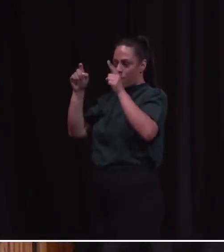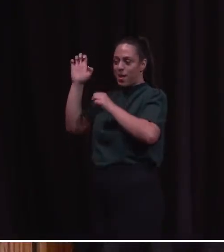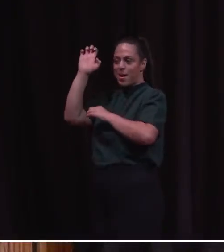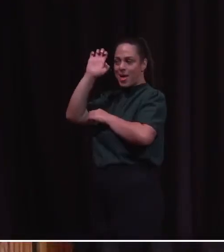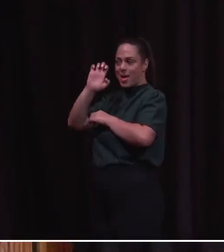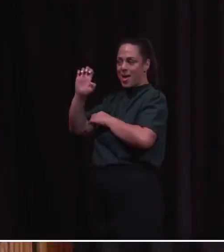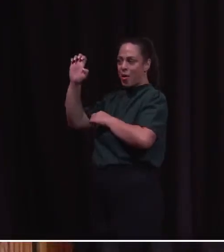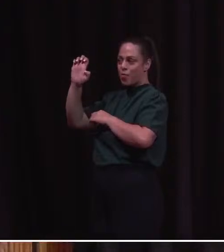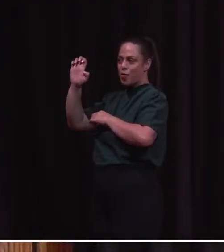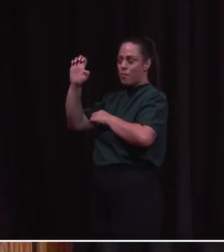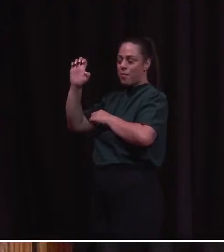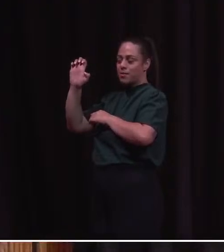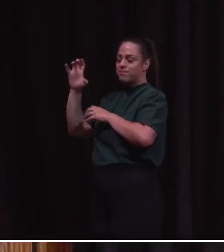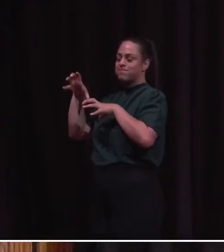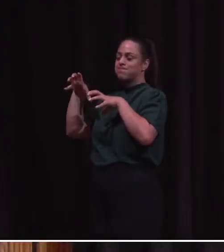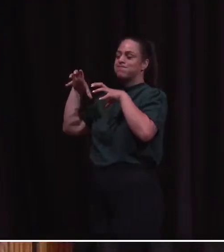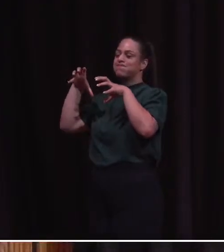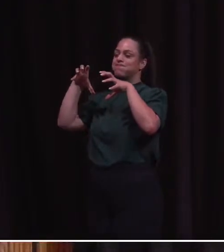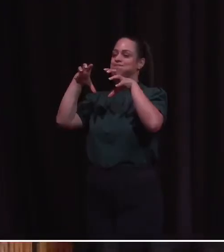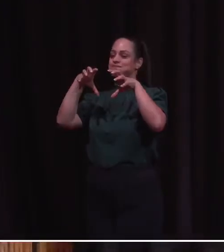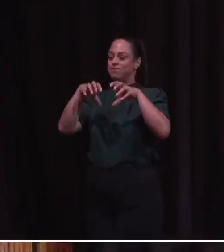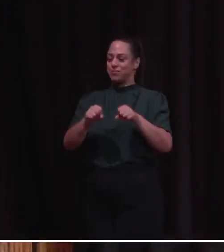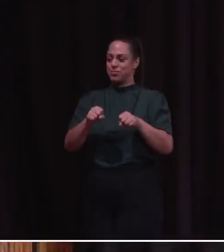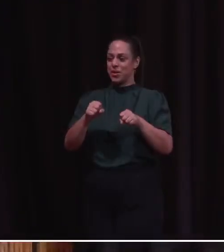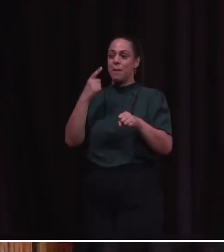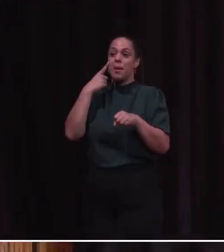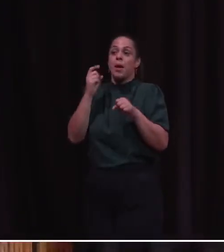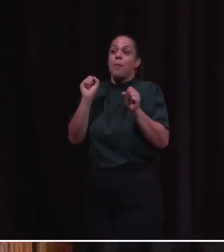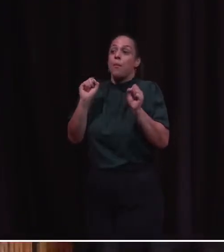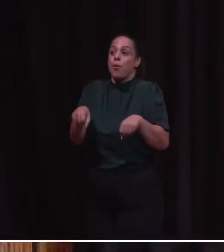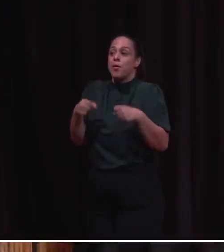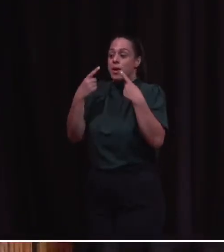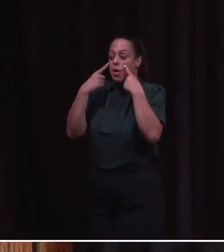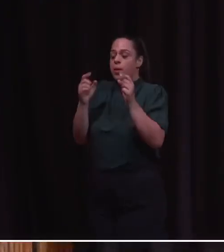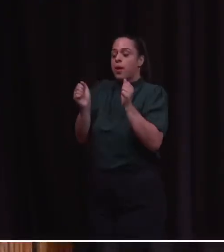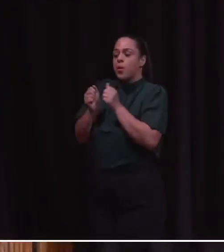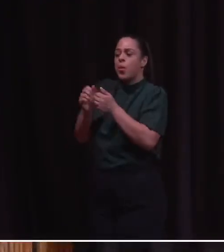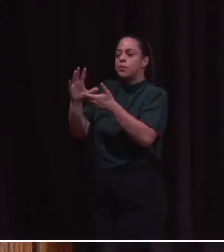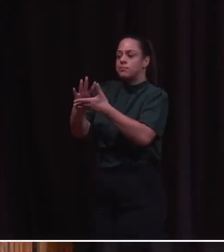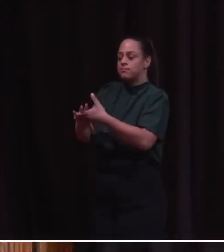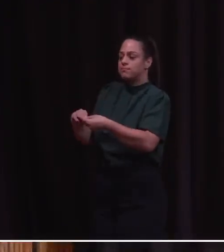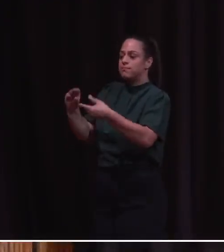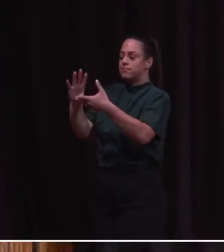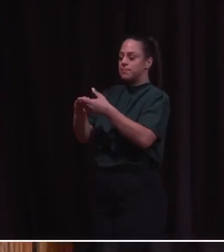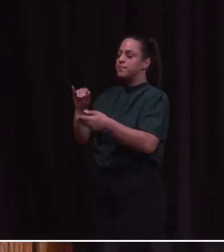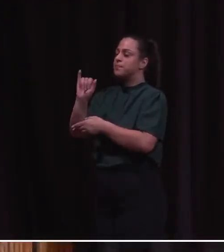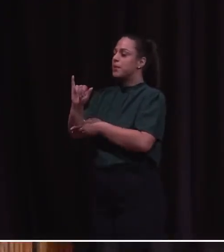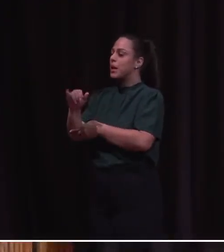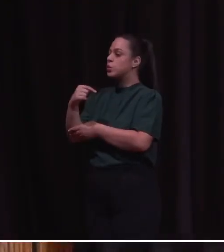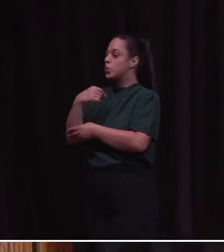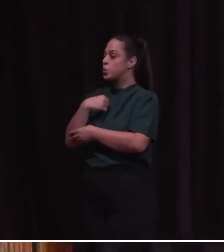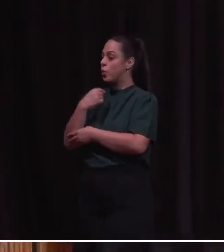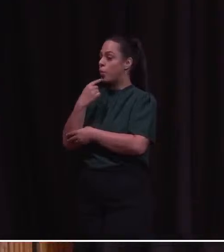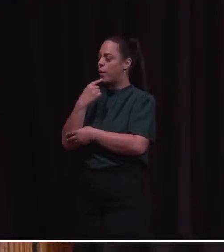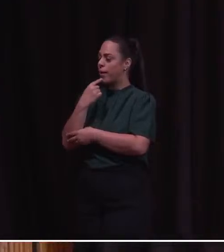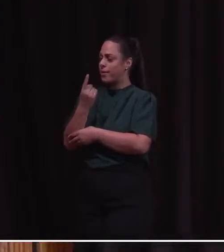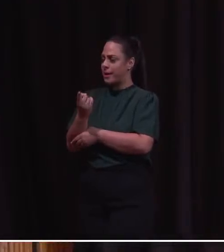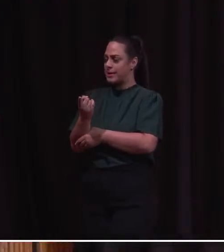to this rise of the West narrative is one that I will call the degradation of African